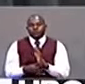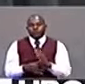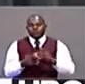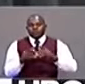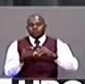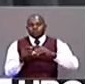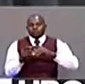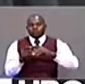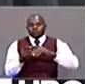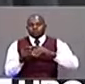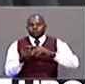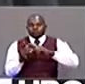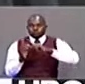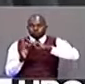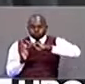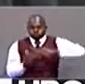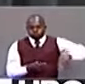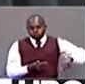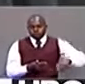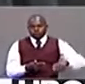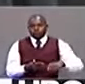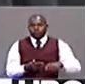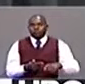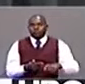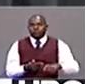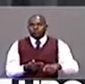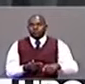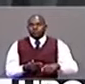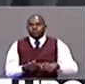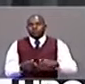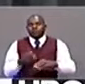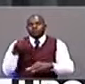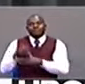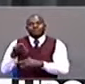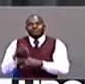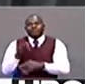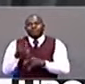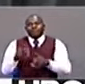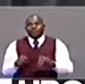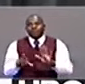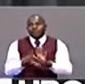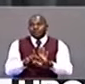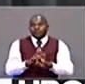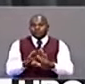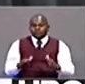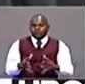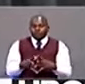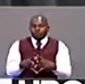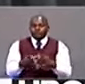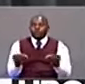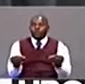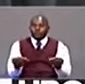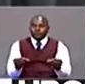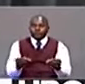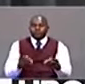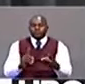avoiding lacunas in the law. There is an issue of omission.